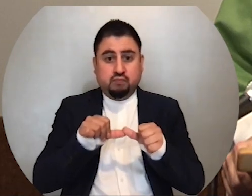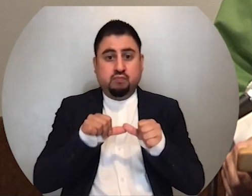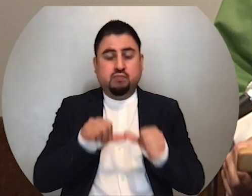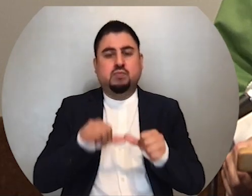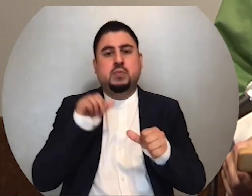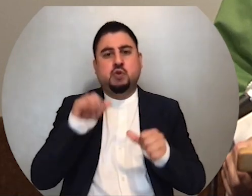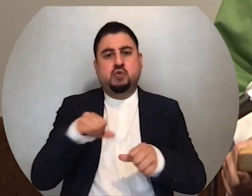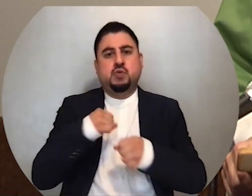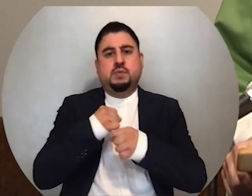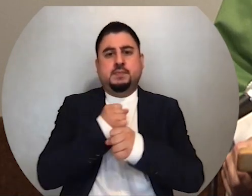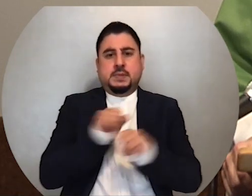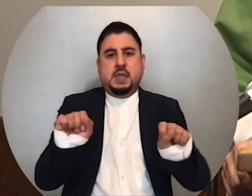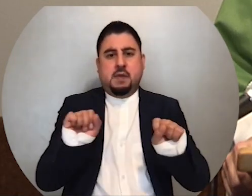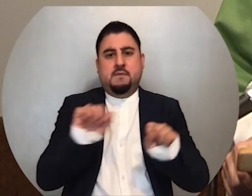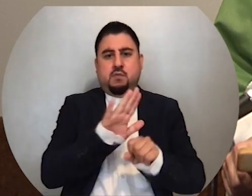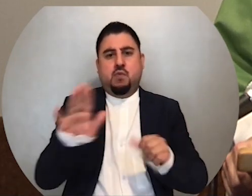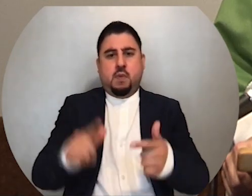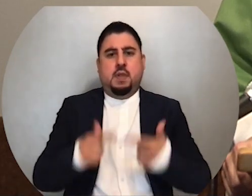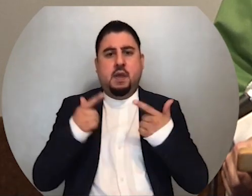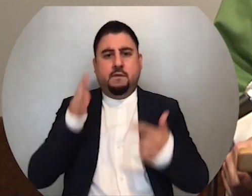will secure your lives."